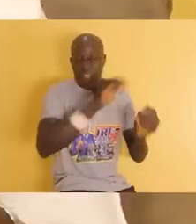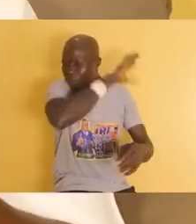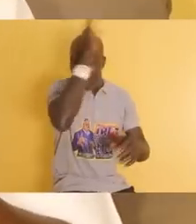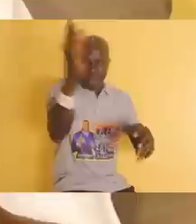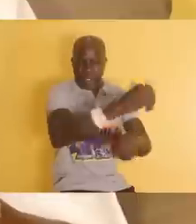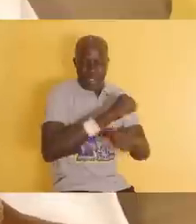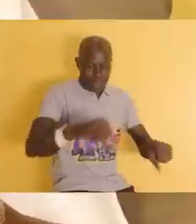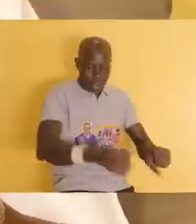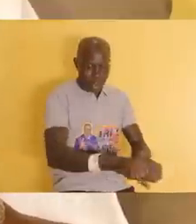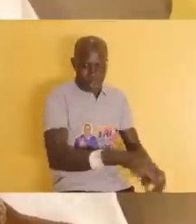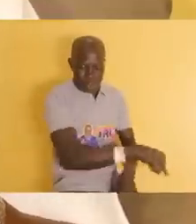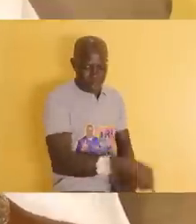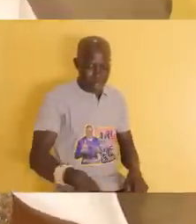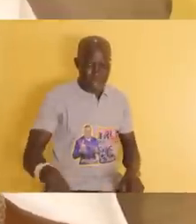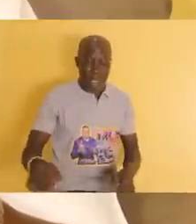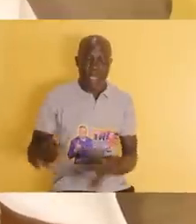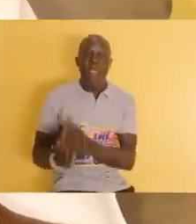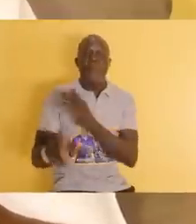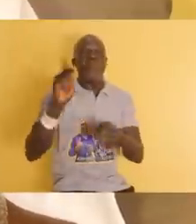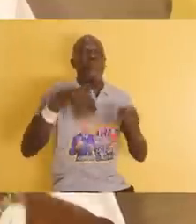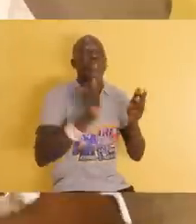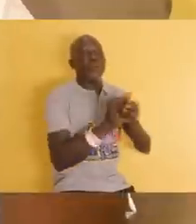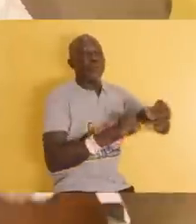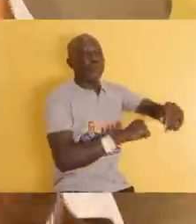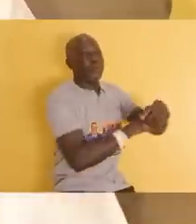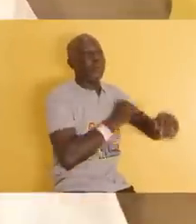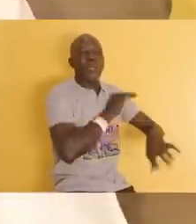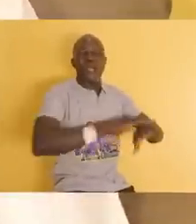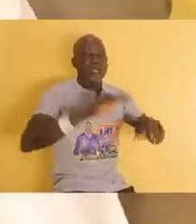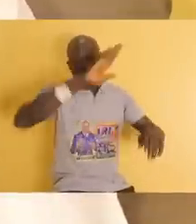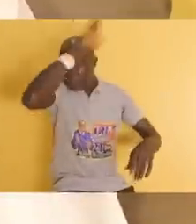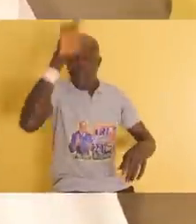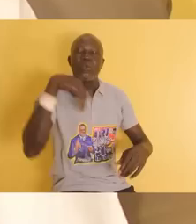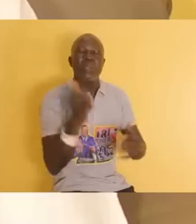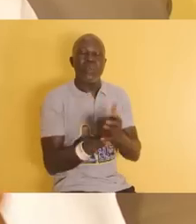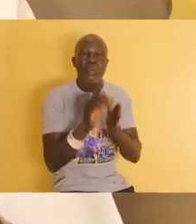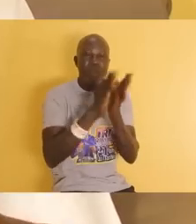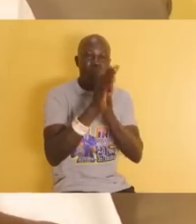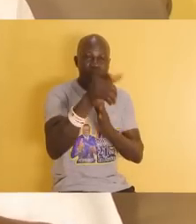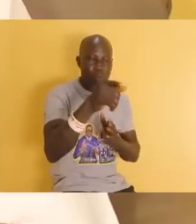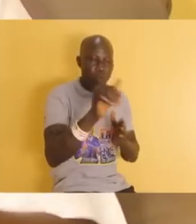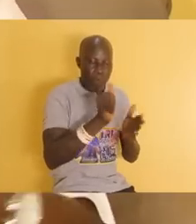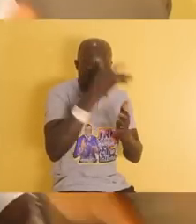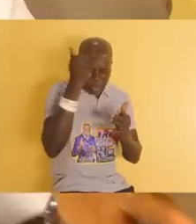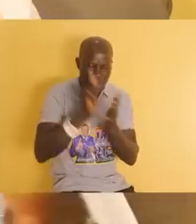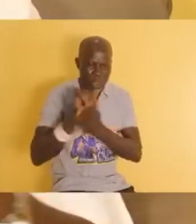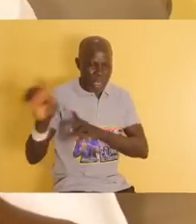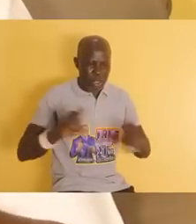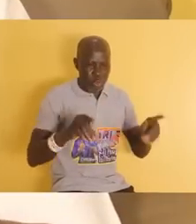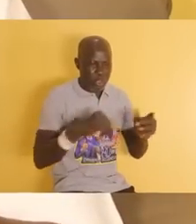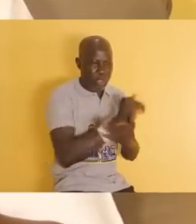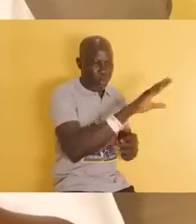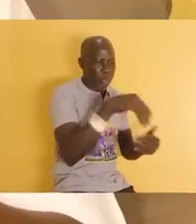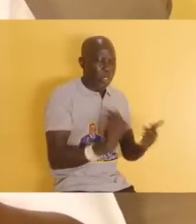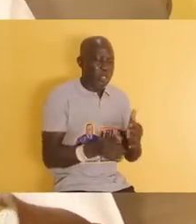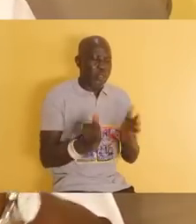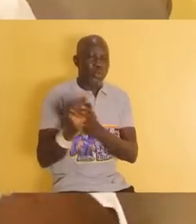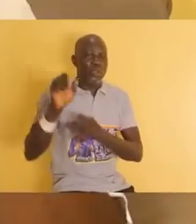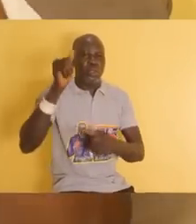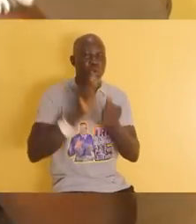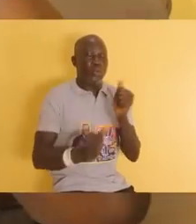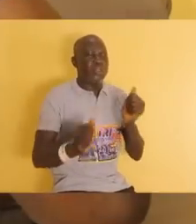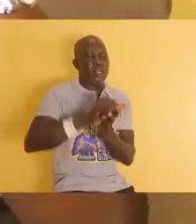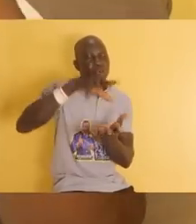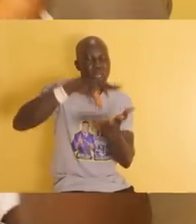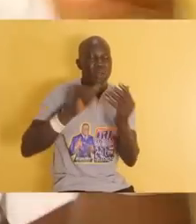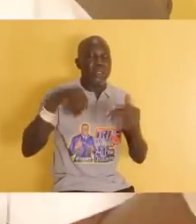Baisere? Amen. You can support that. Go speak to that group. I want to pray for you. Because we do not deal with your support.